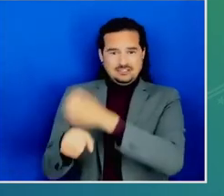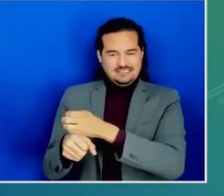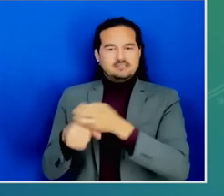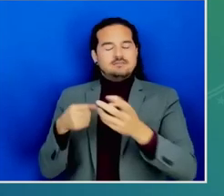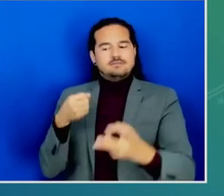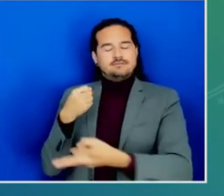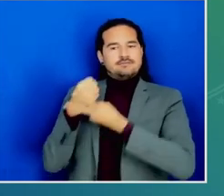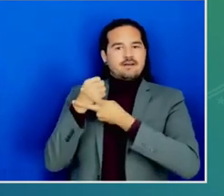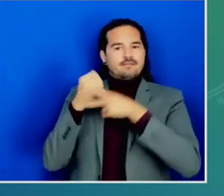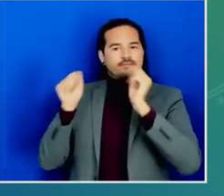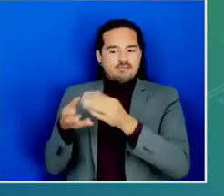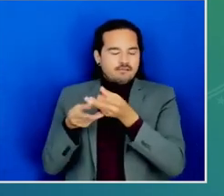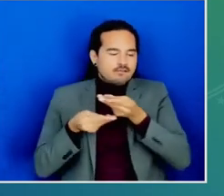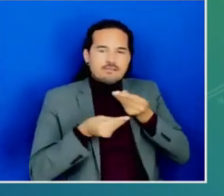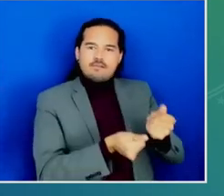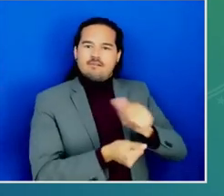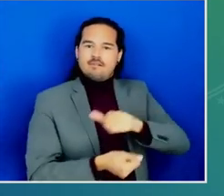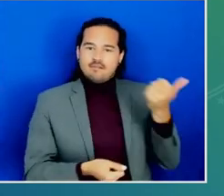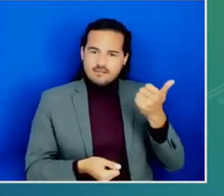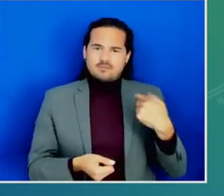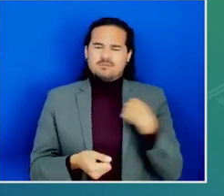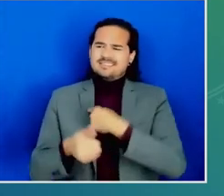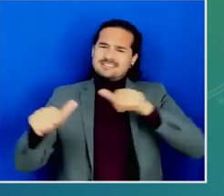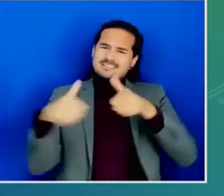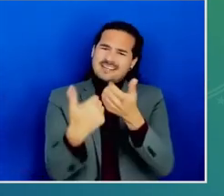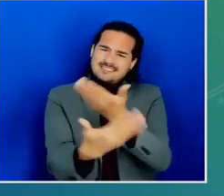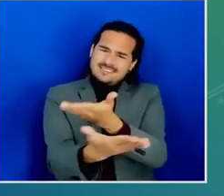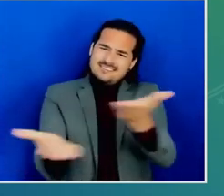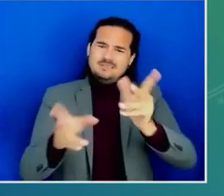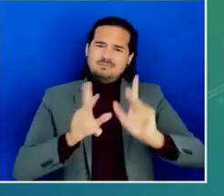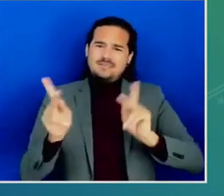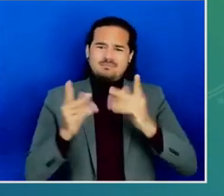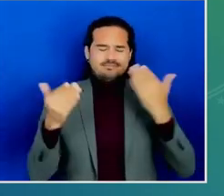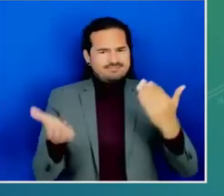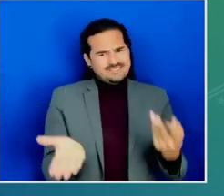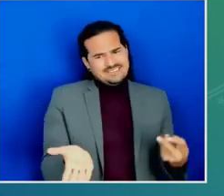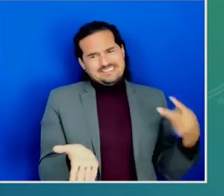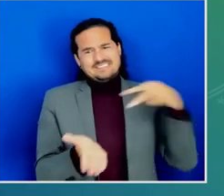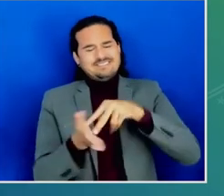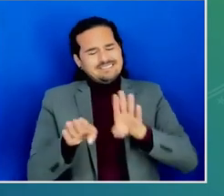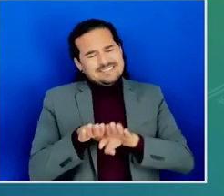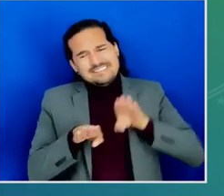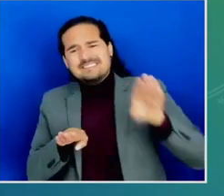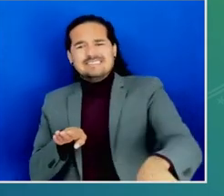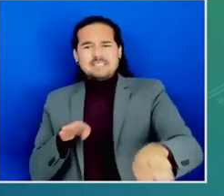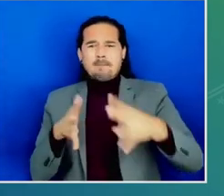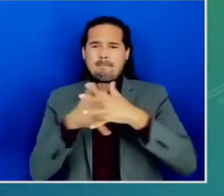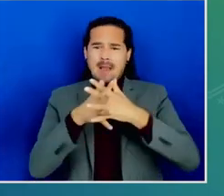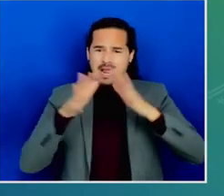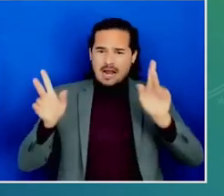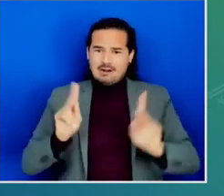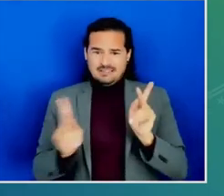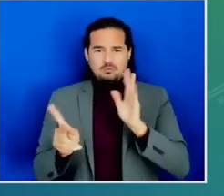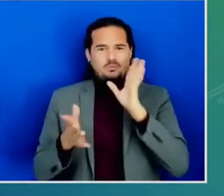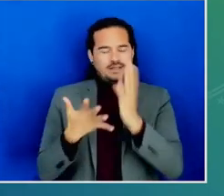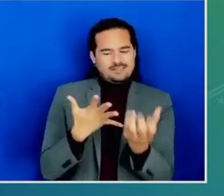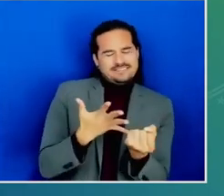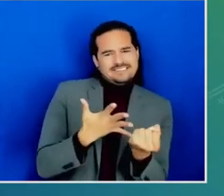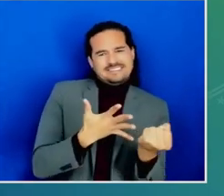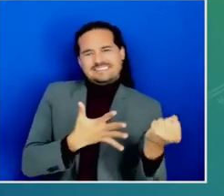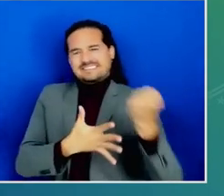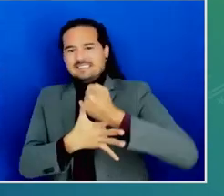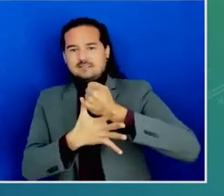everyone to step up. And we'll bring America back back into the Paris Agreement and put us back